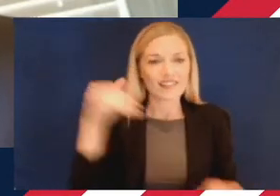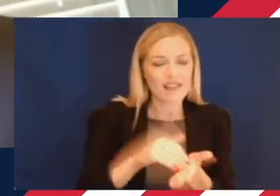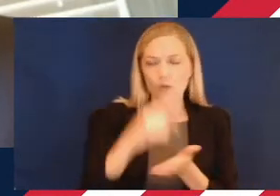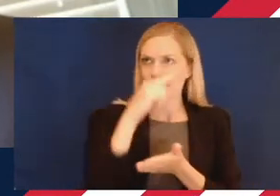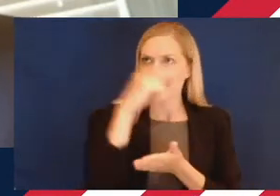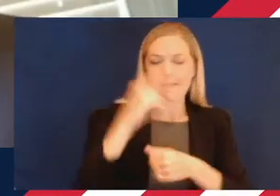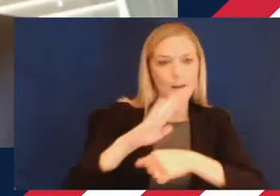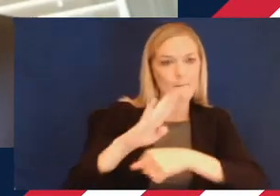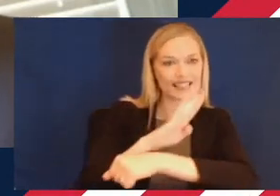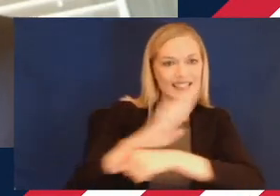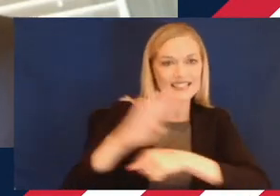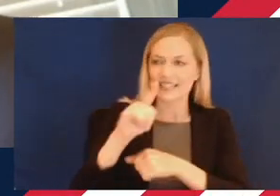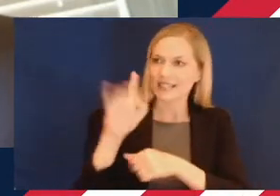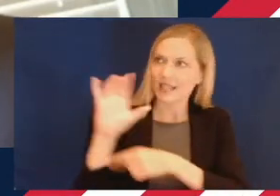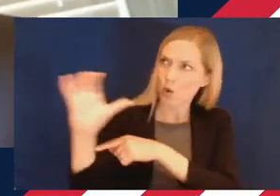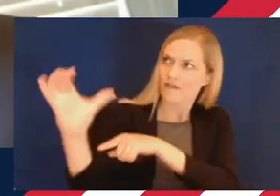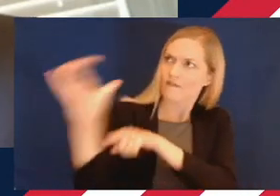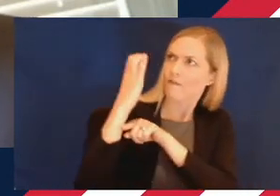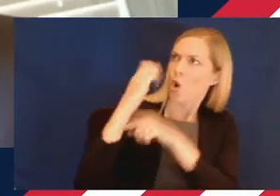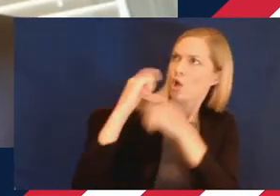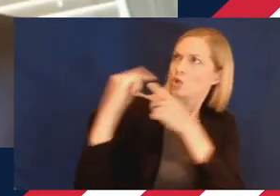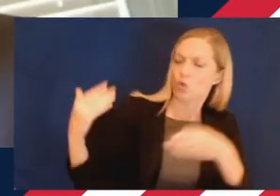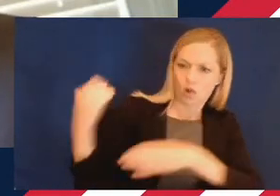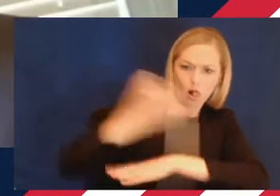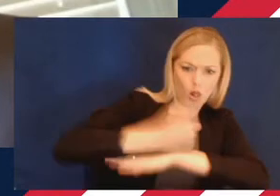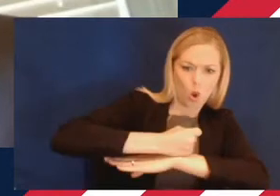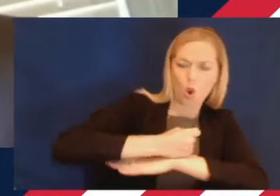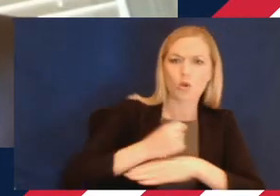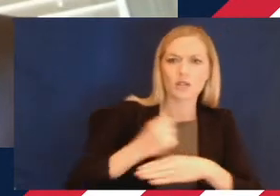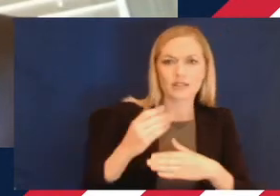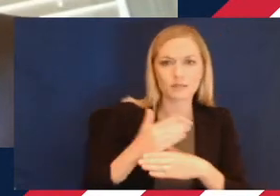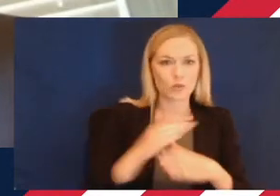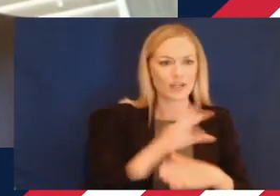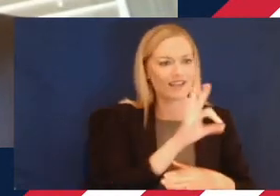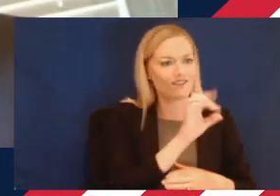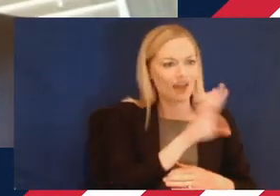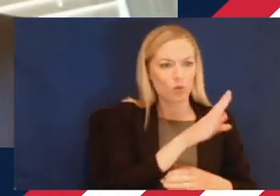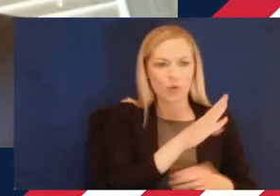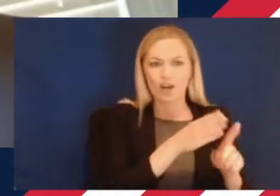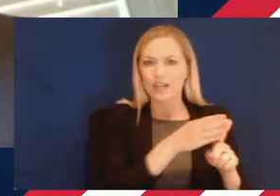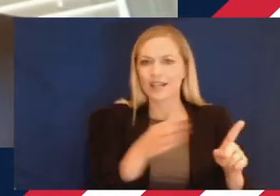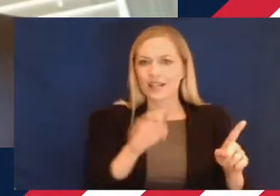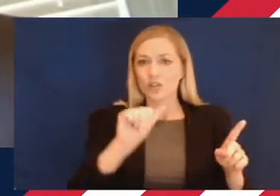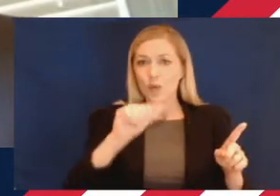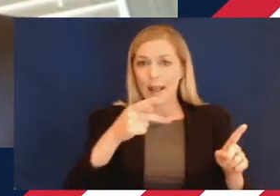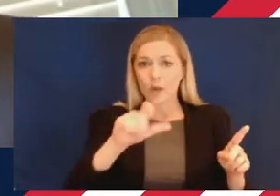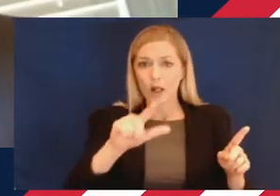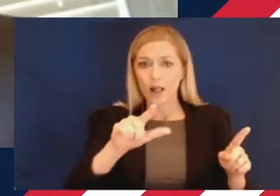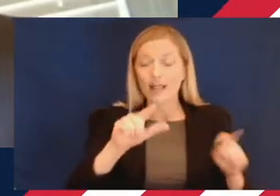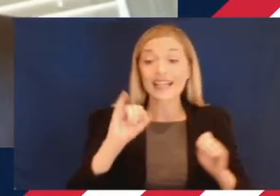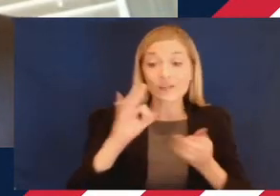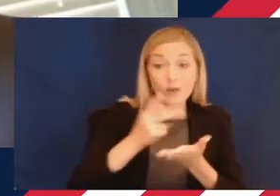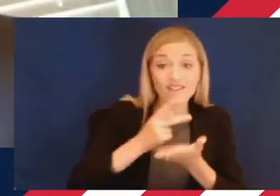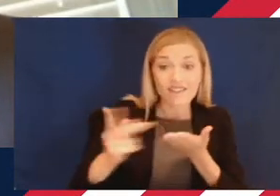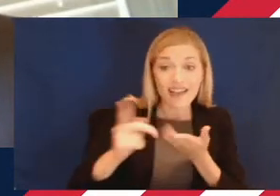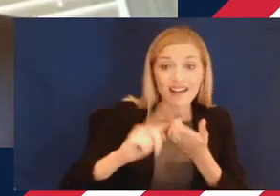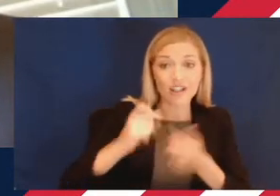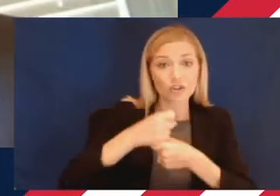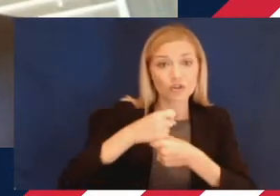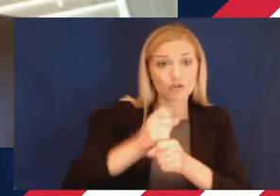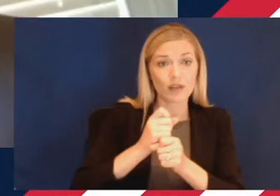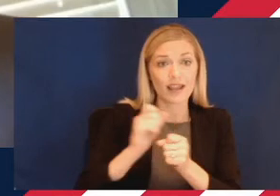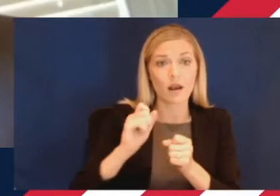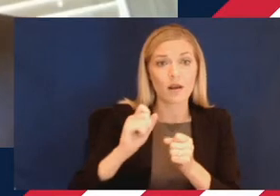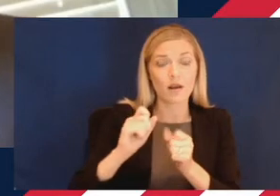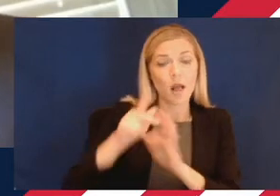forced to close their doors between the months of February and April. If we fail to create a policy agenda that is tailored to the needs of